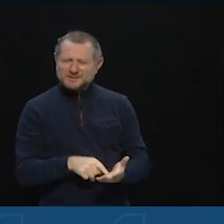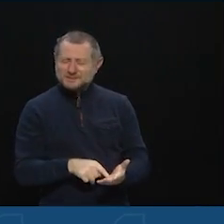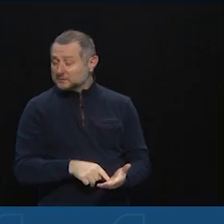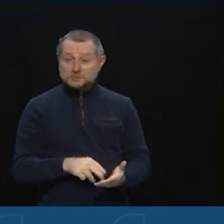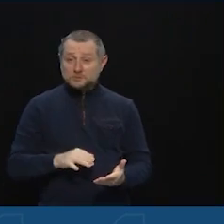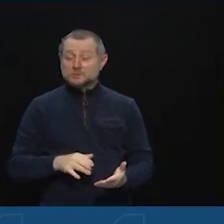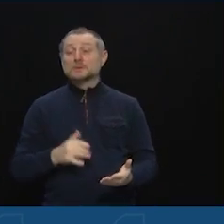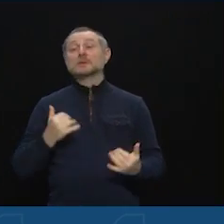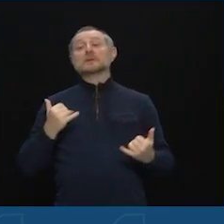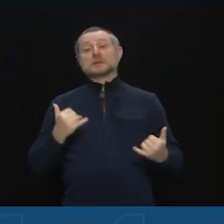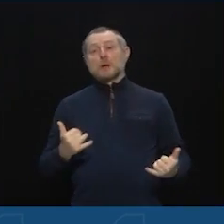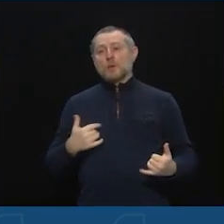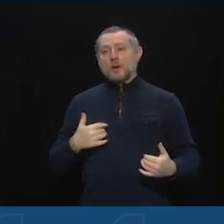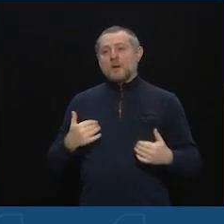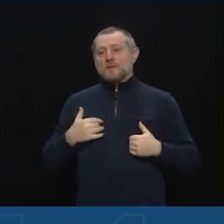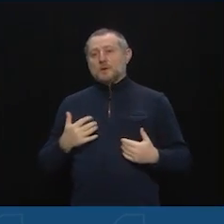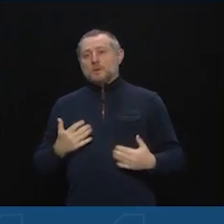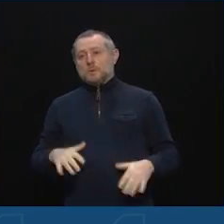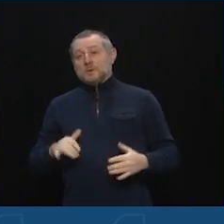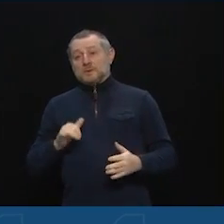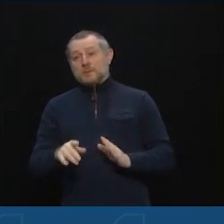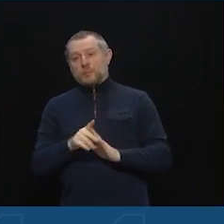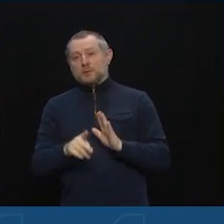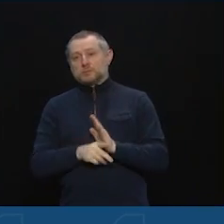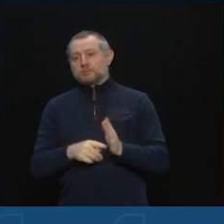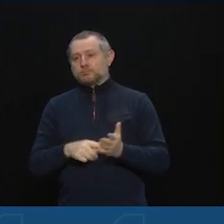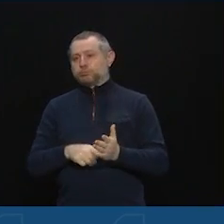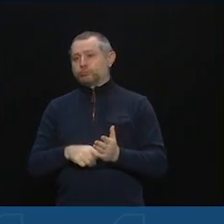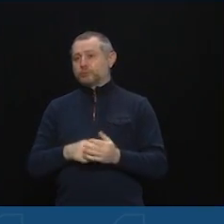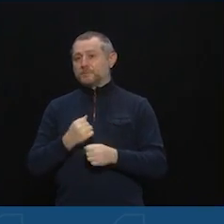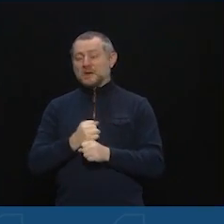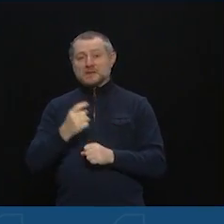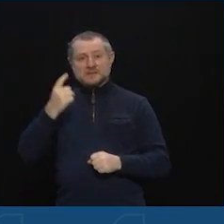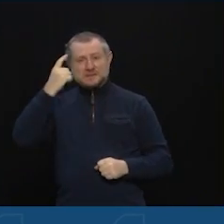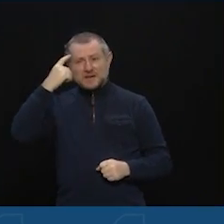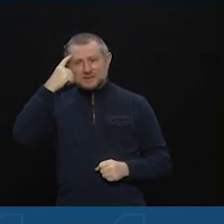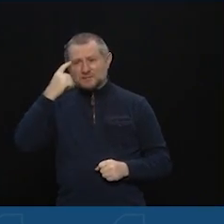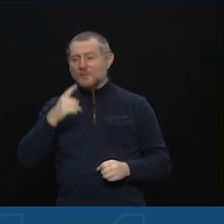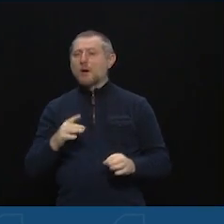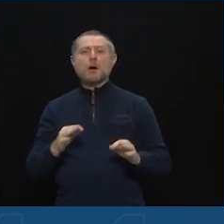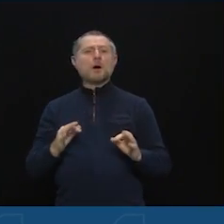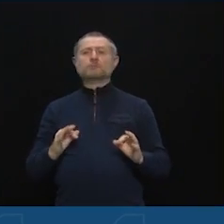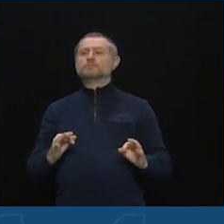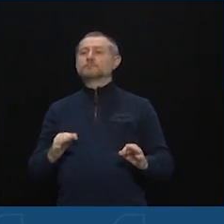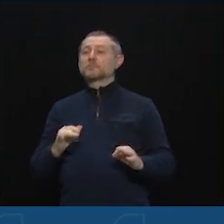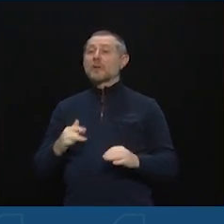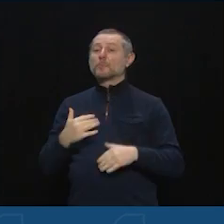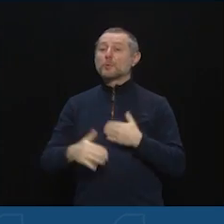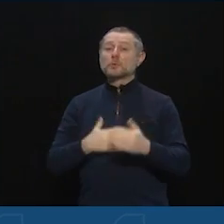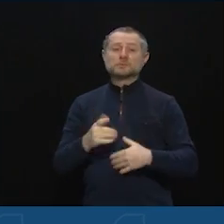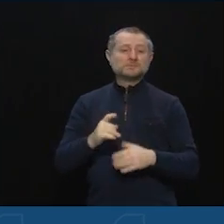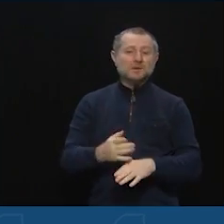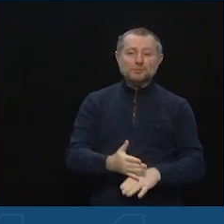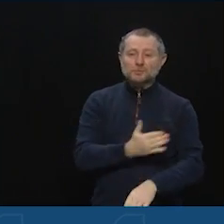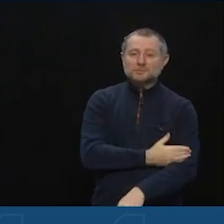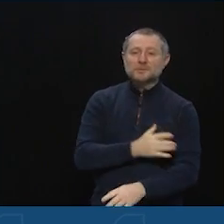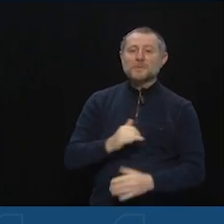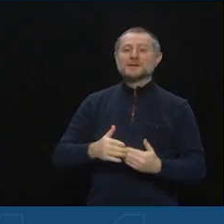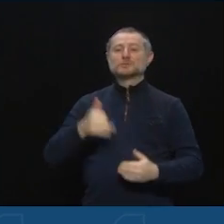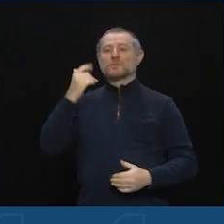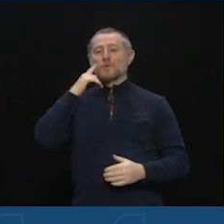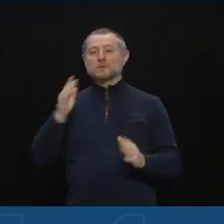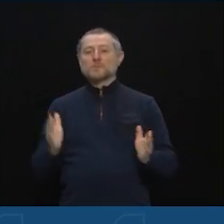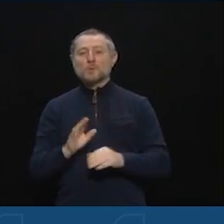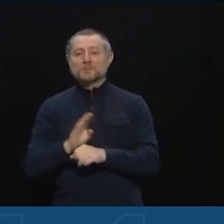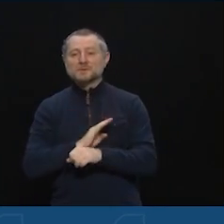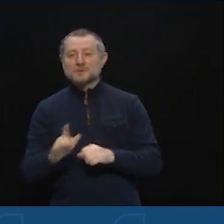sensible policies designed to improve the process, make it easier for small businesses to get open and operating